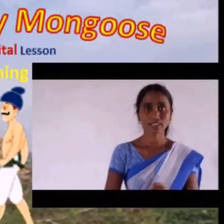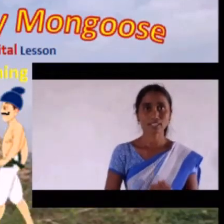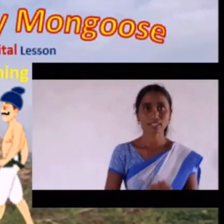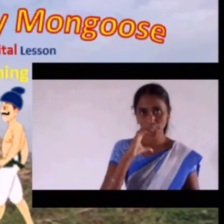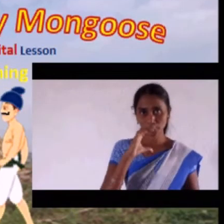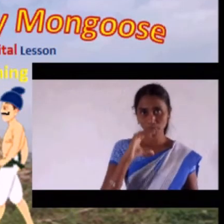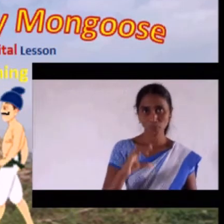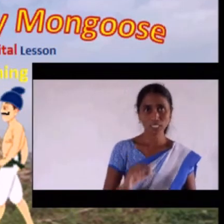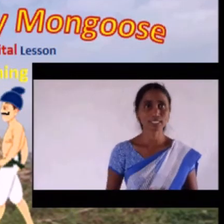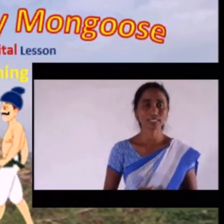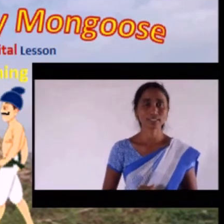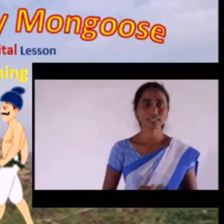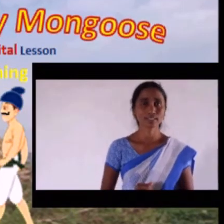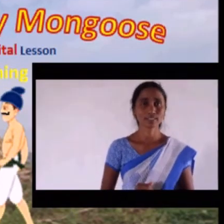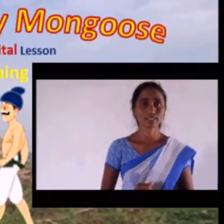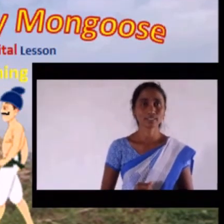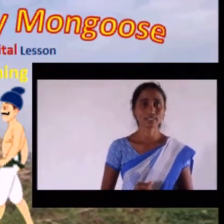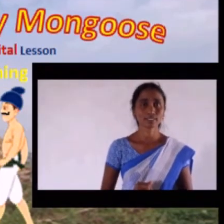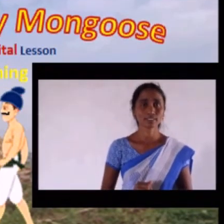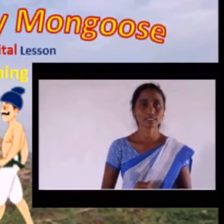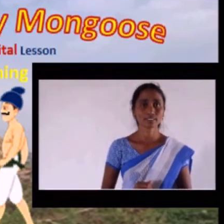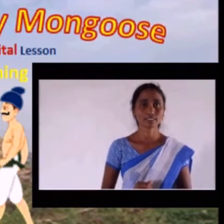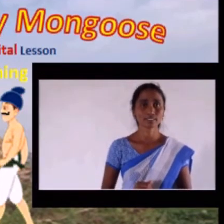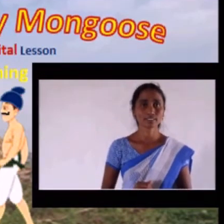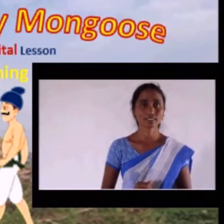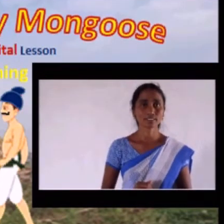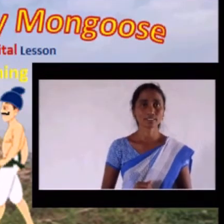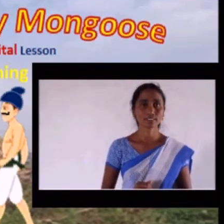The friendly mongoose.